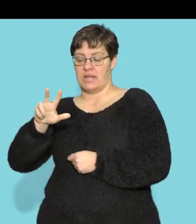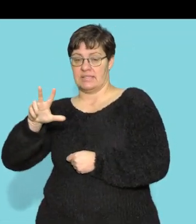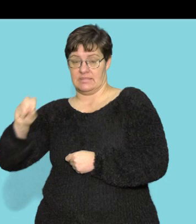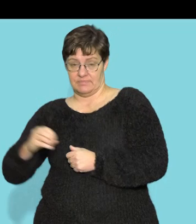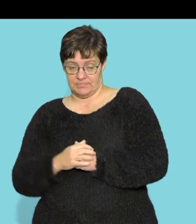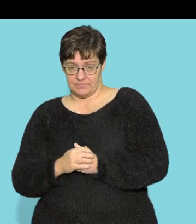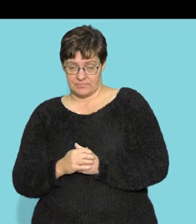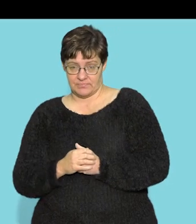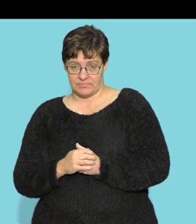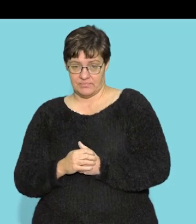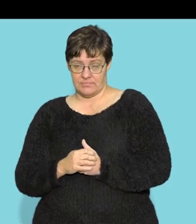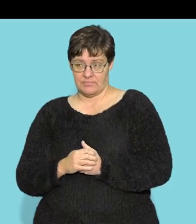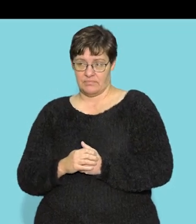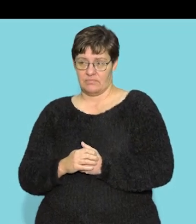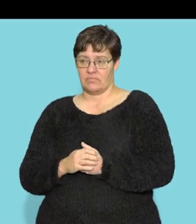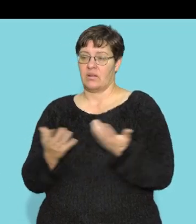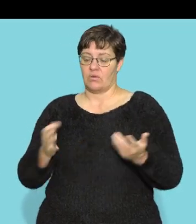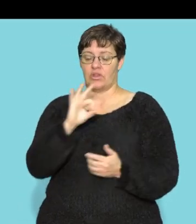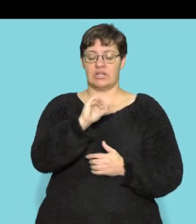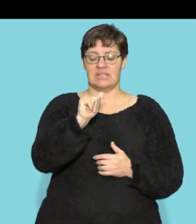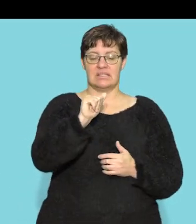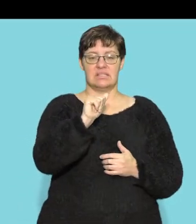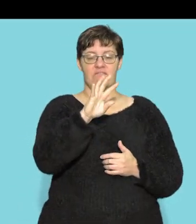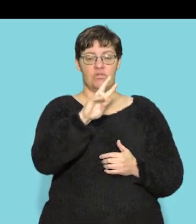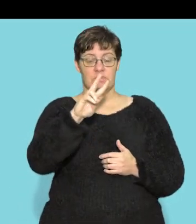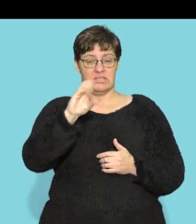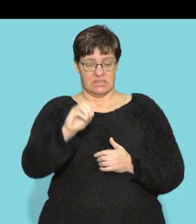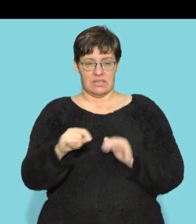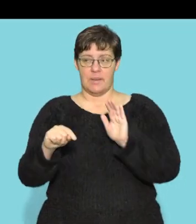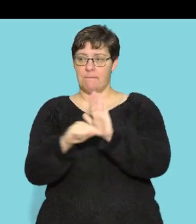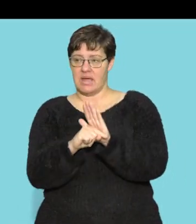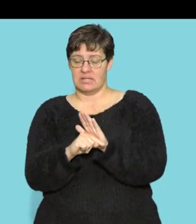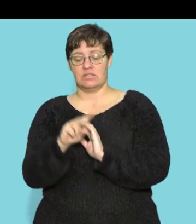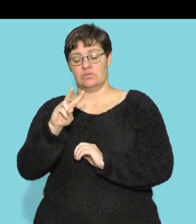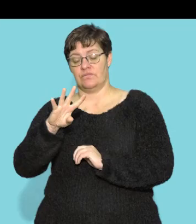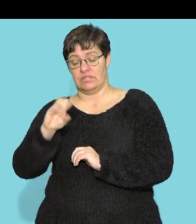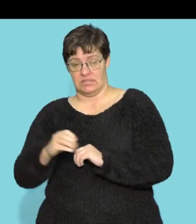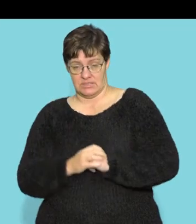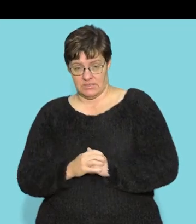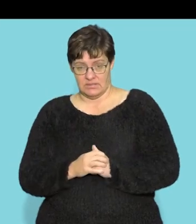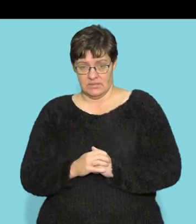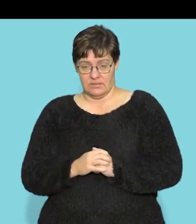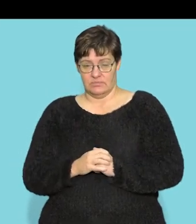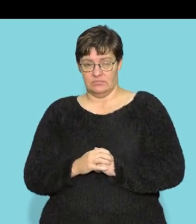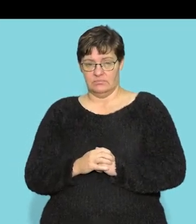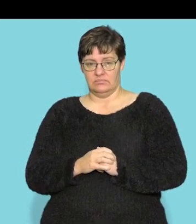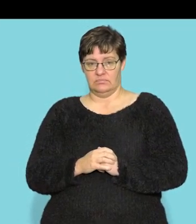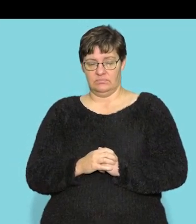36,180. Obviously, you took the 36,420 minus the 240. Okay, then we were